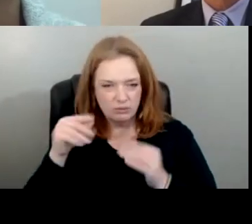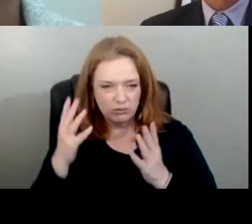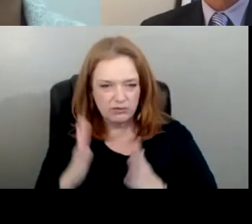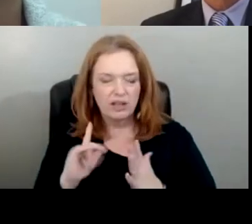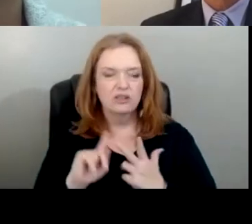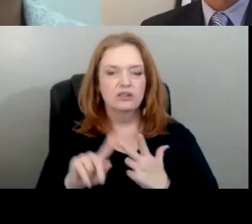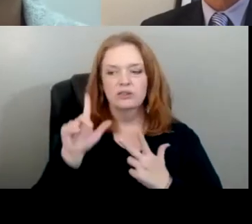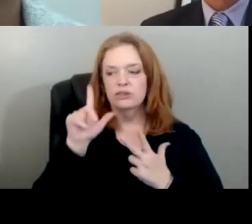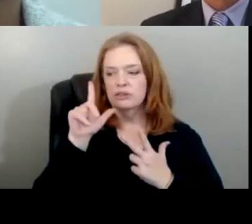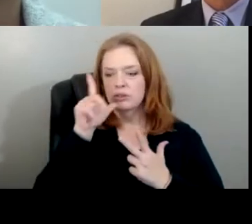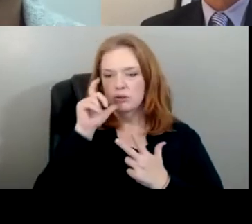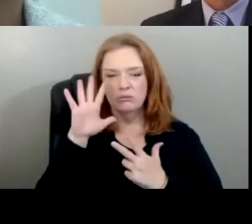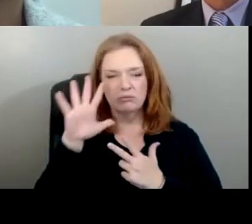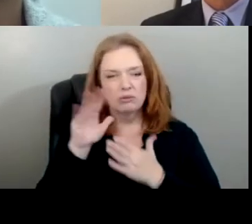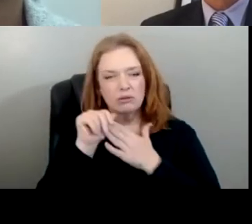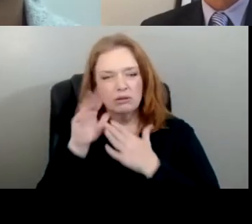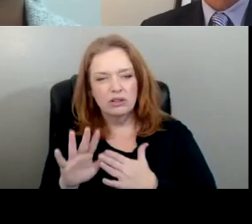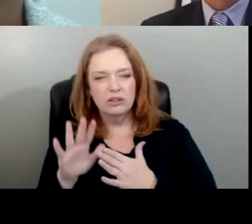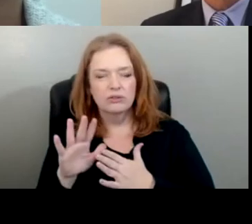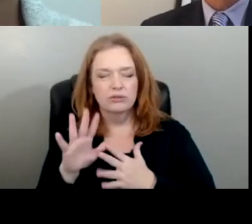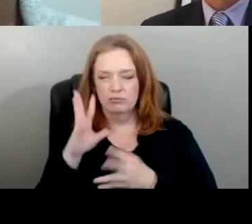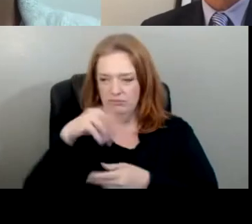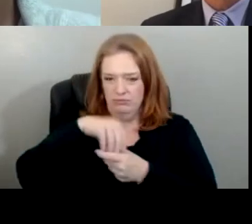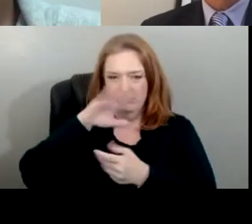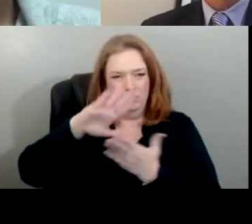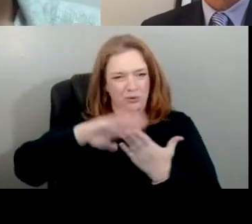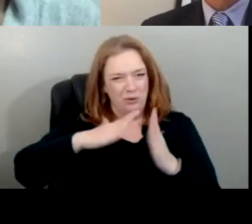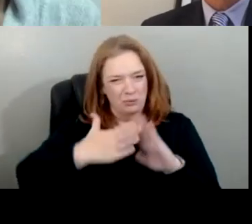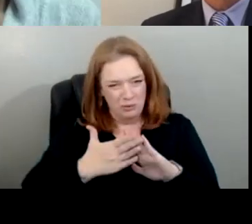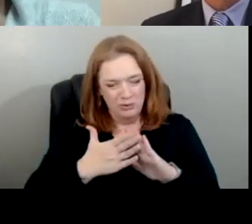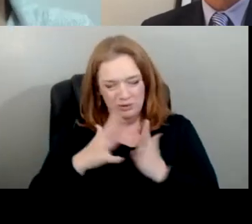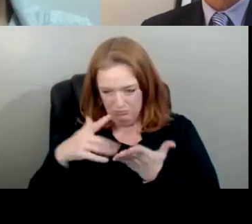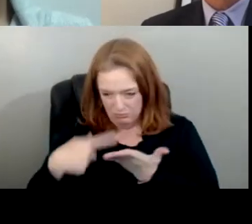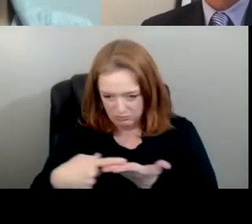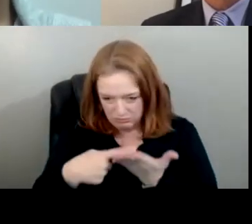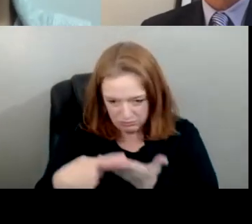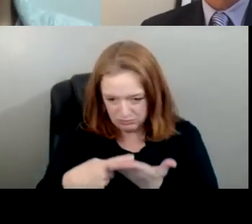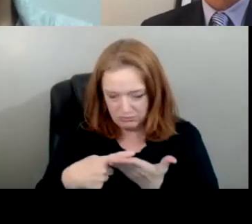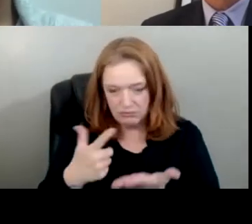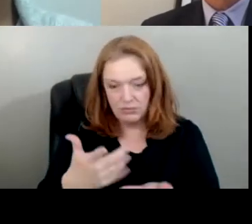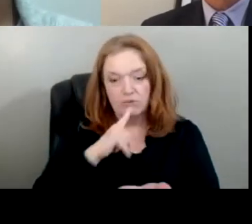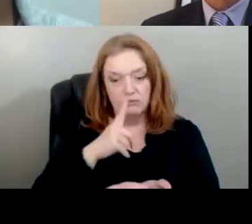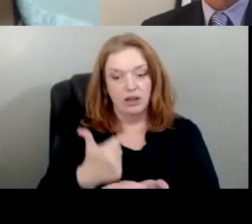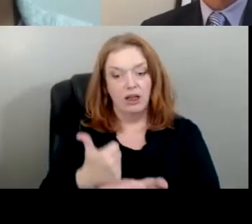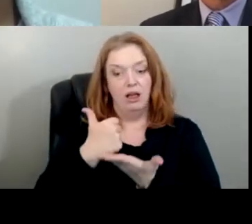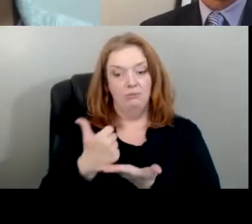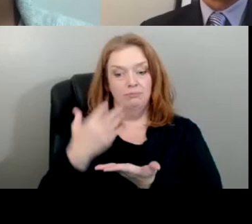help us to do a good job of you